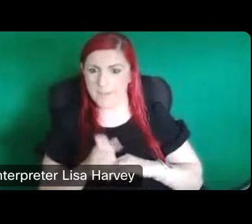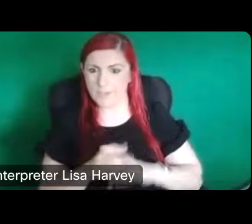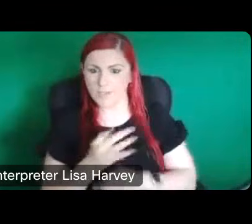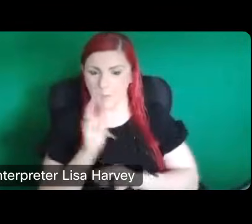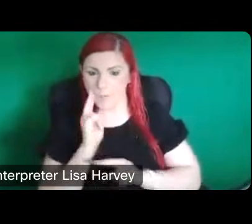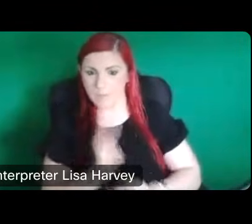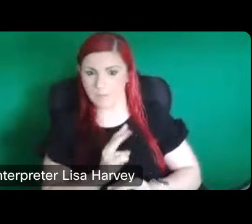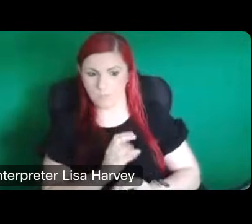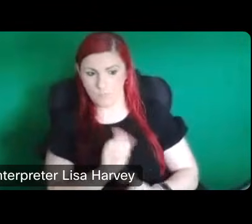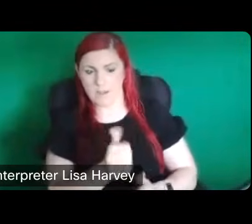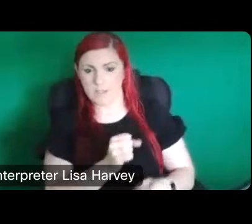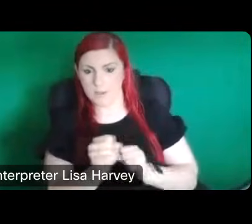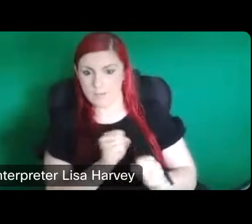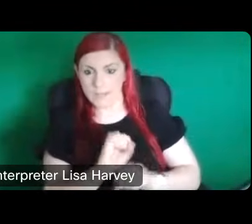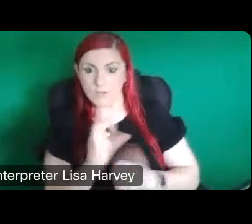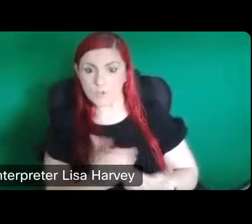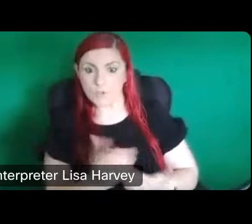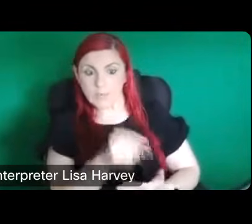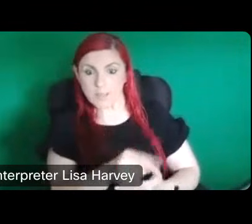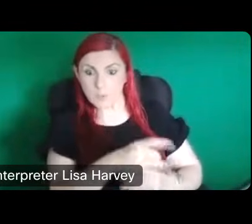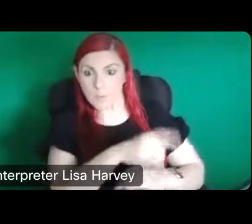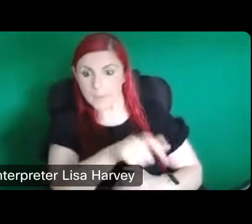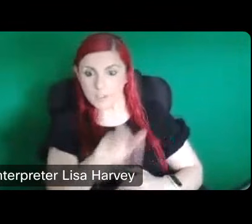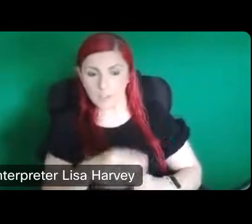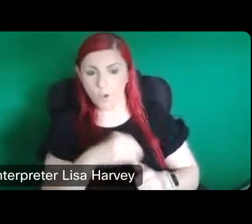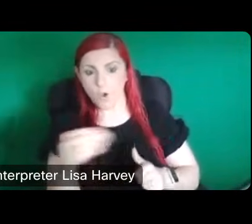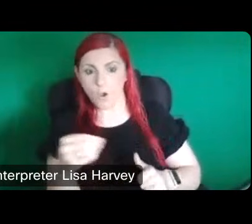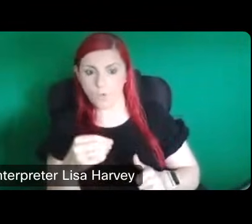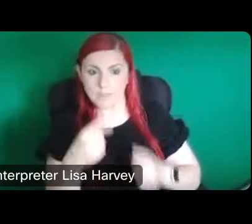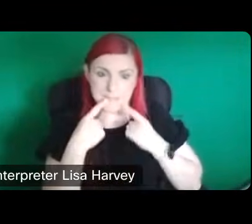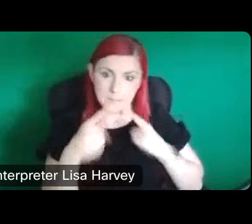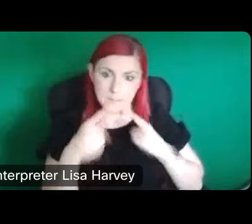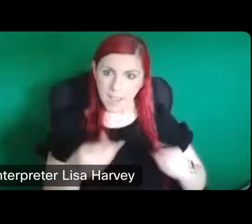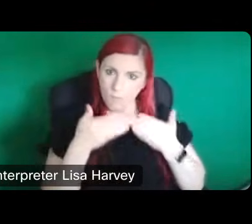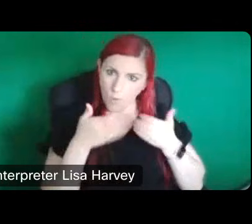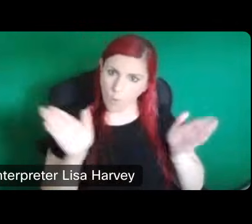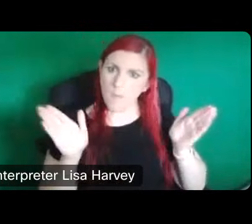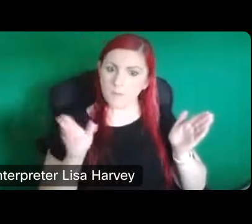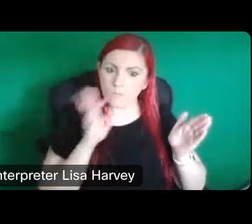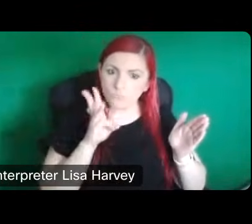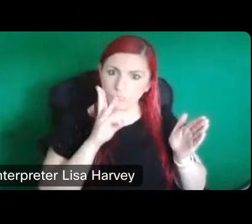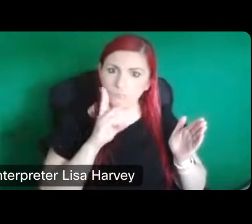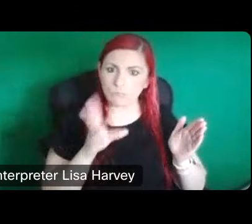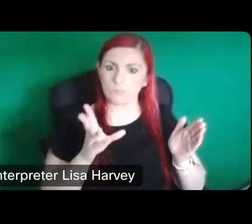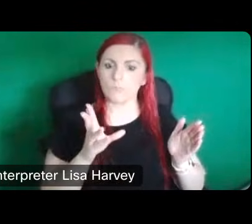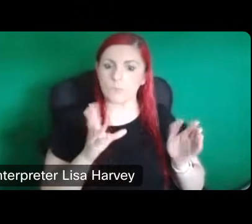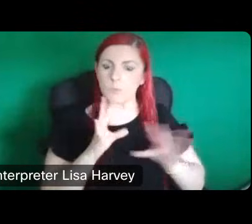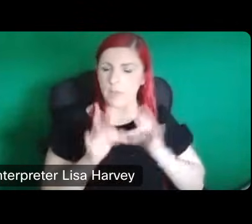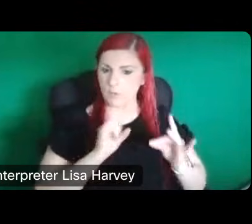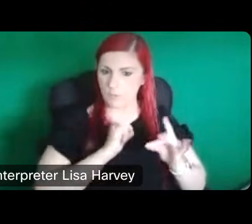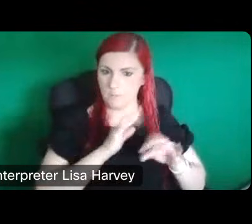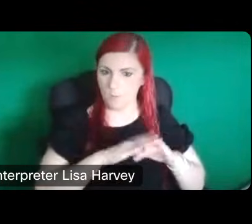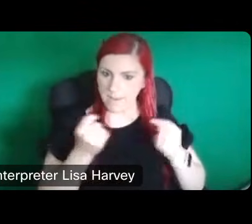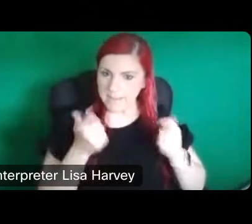Introducing the patient advocacy service to patients is another display of openness and acknowledgement that services wish to make it easier for people to express